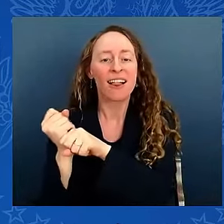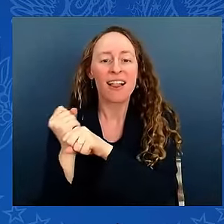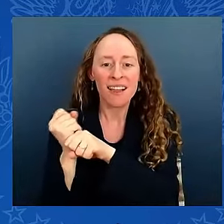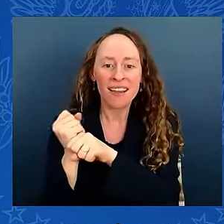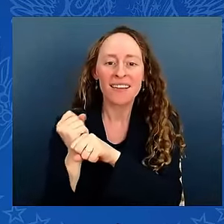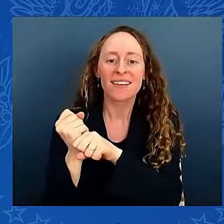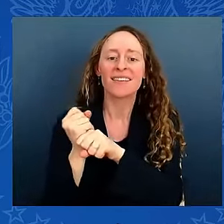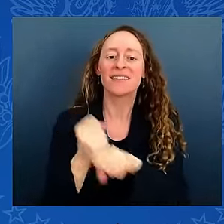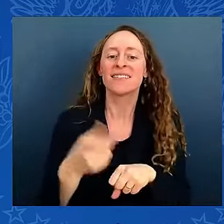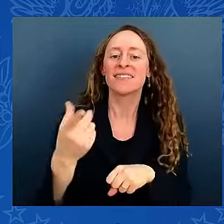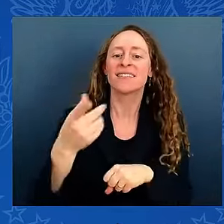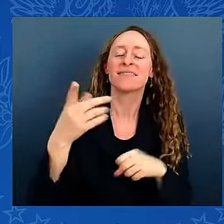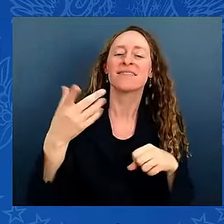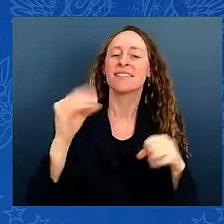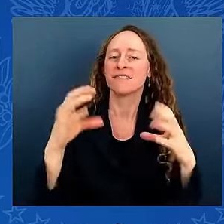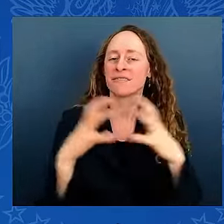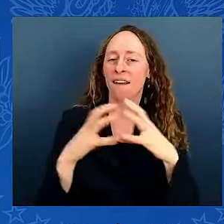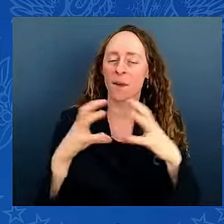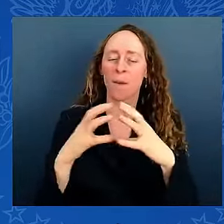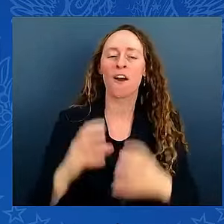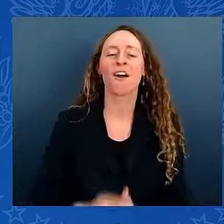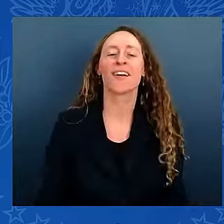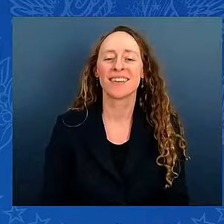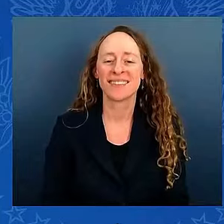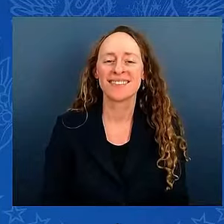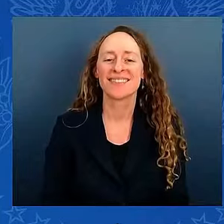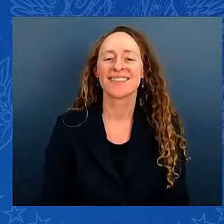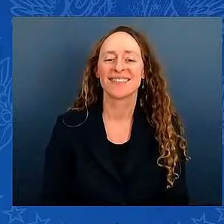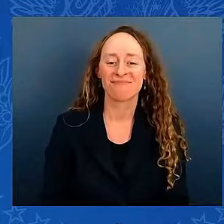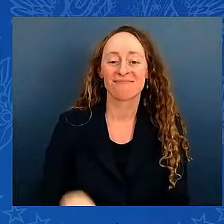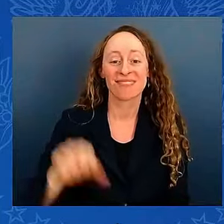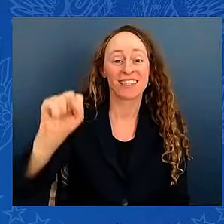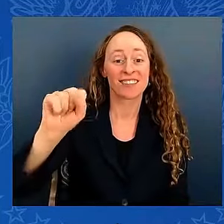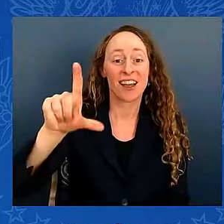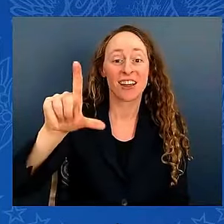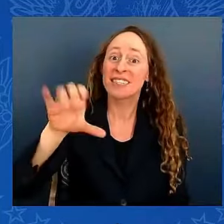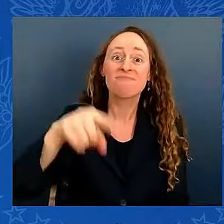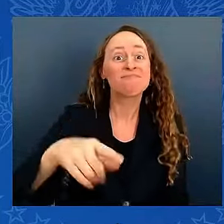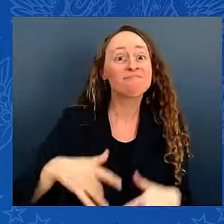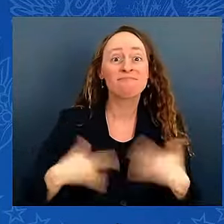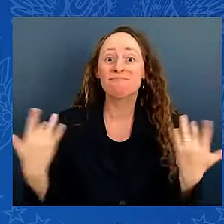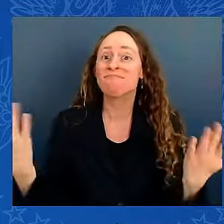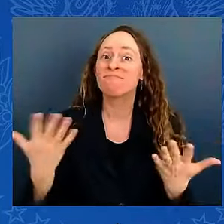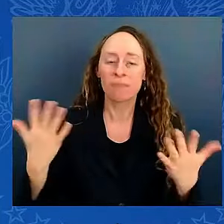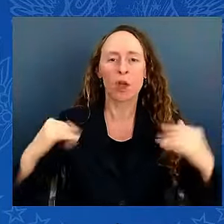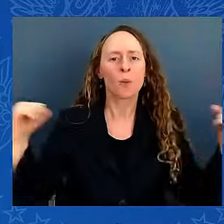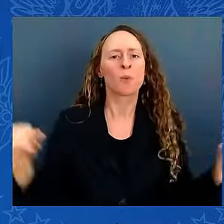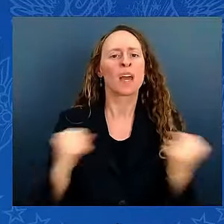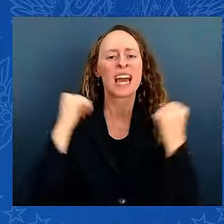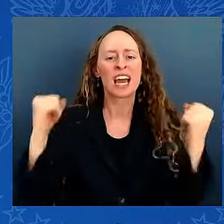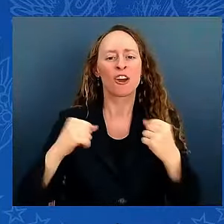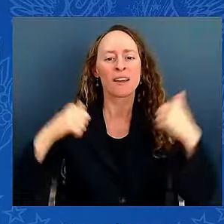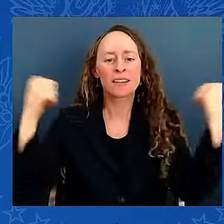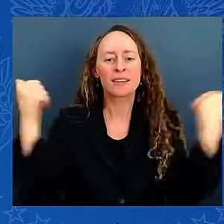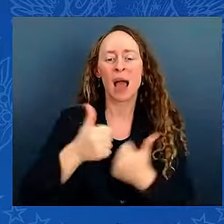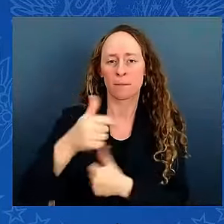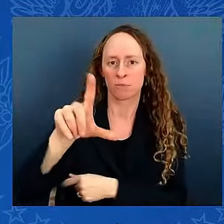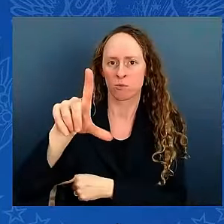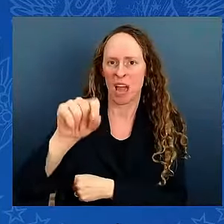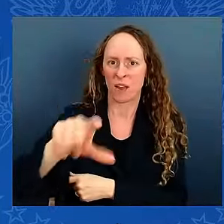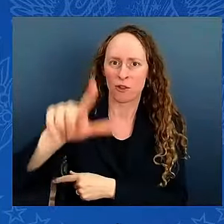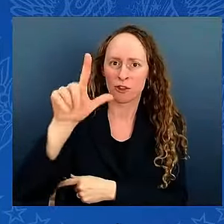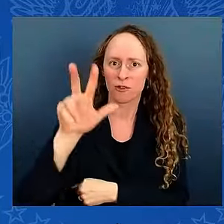of 2034. It matters. Let me close with this. Last